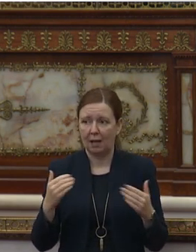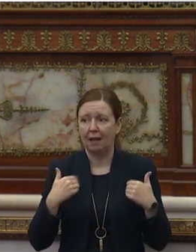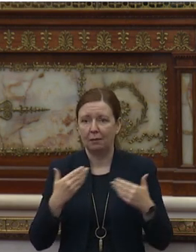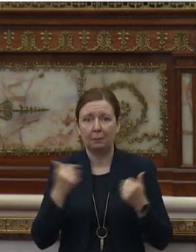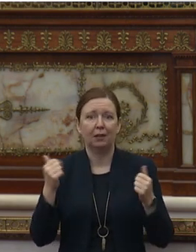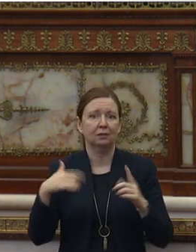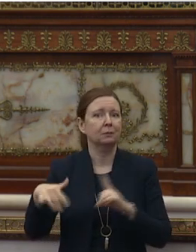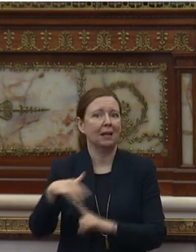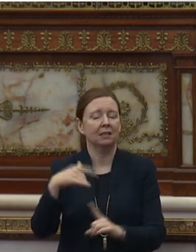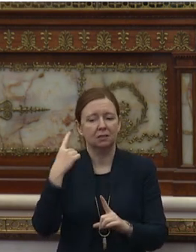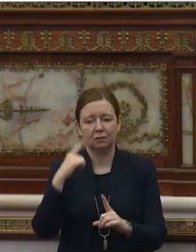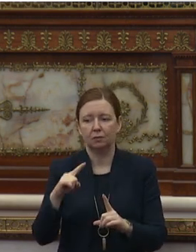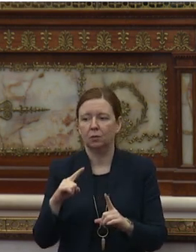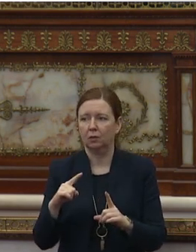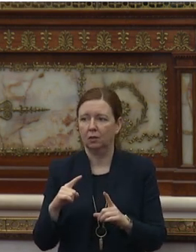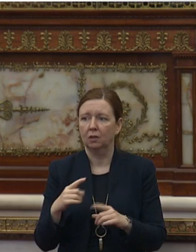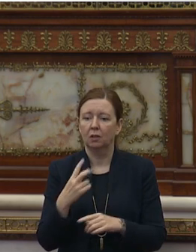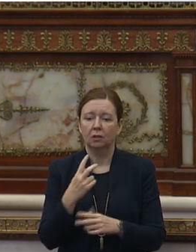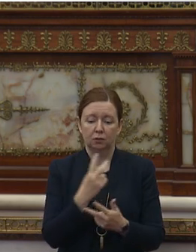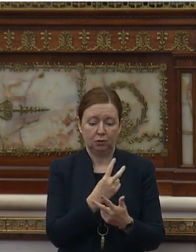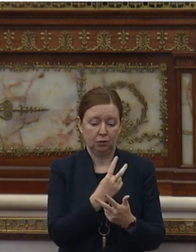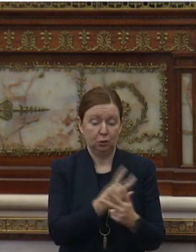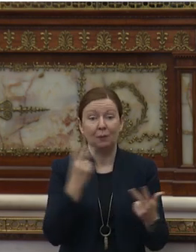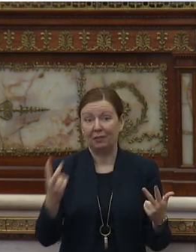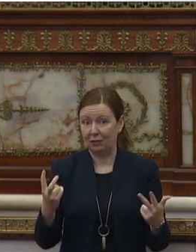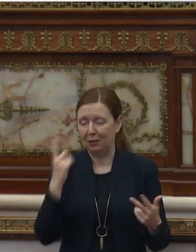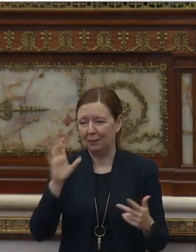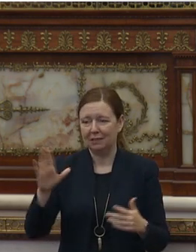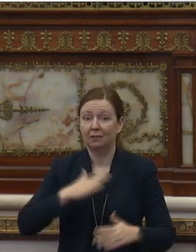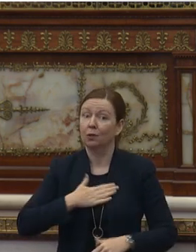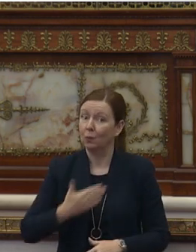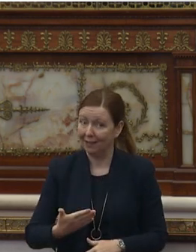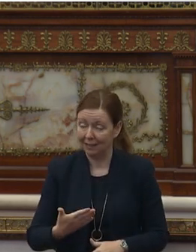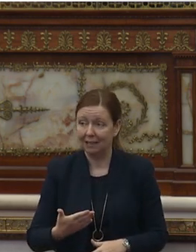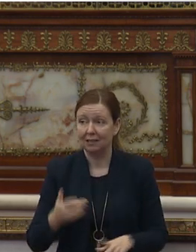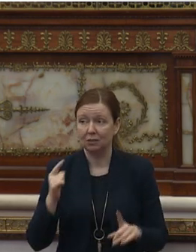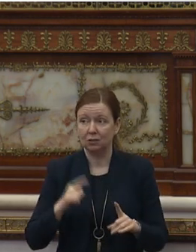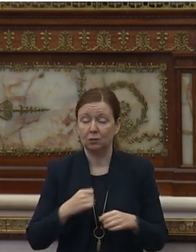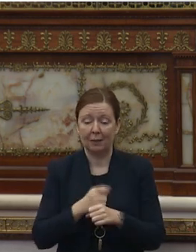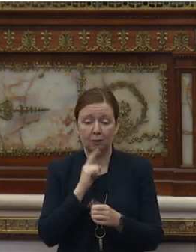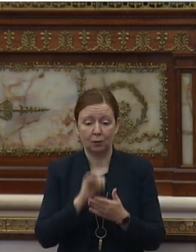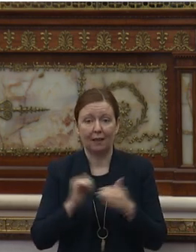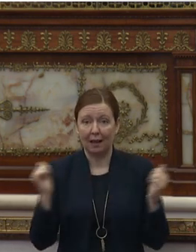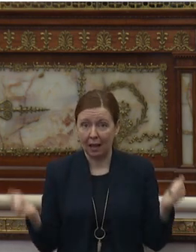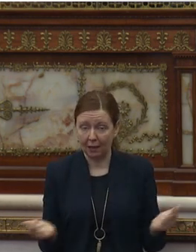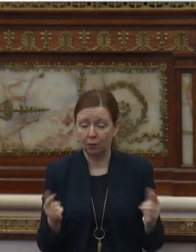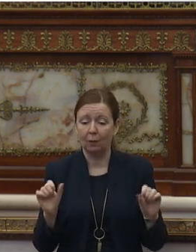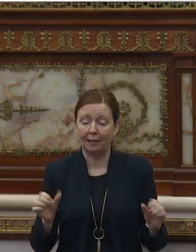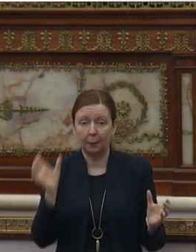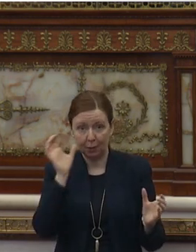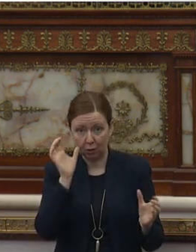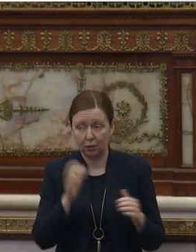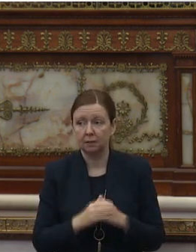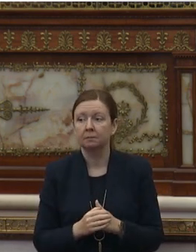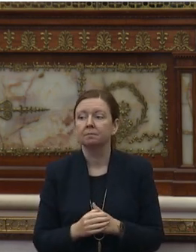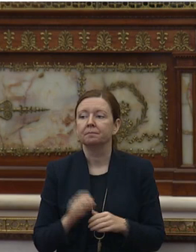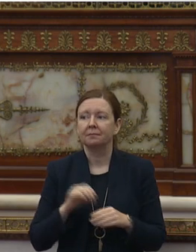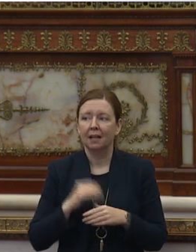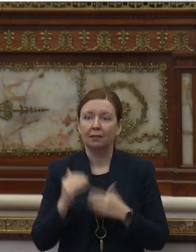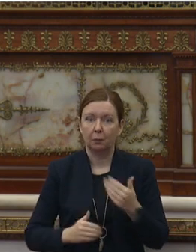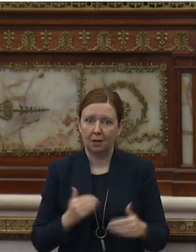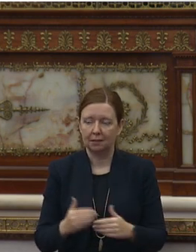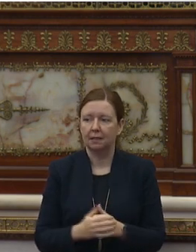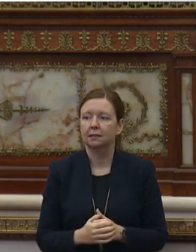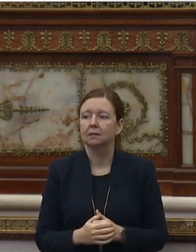place for two of the three bills because of her willingness to ensure that everyone can be heard in the